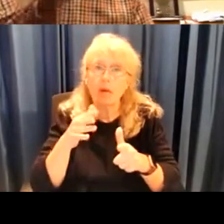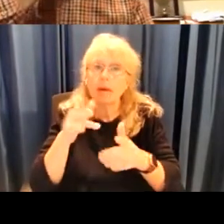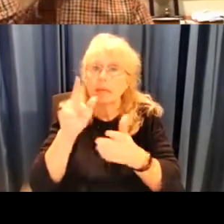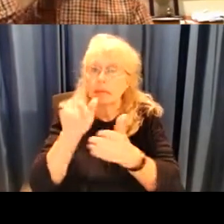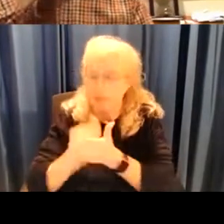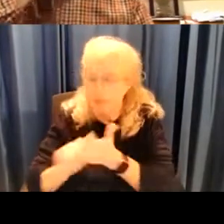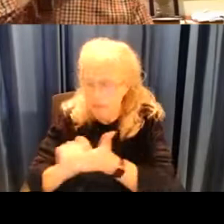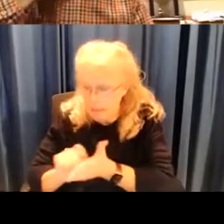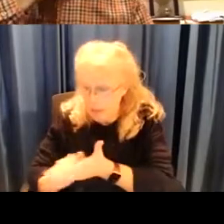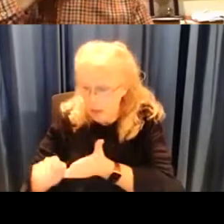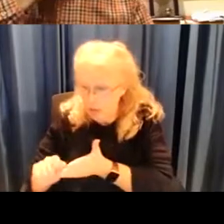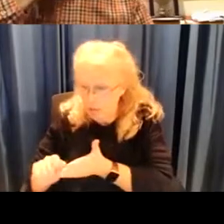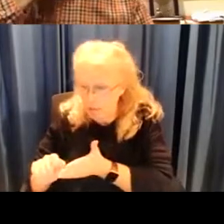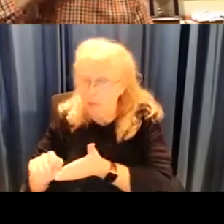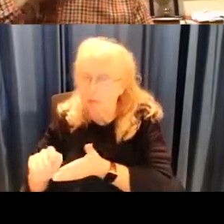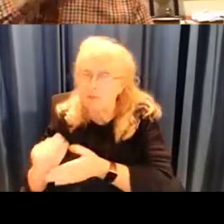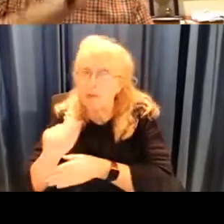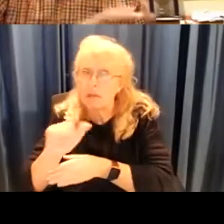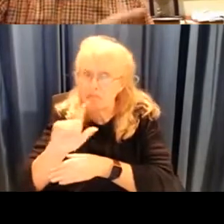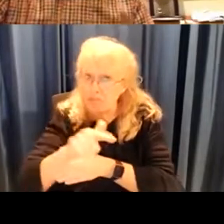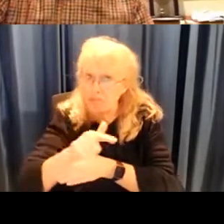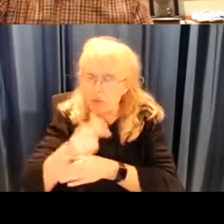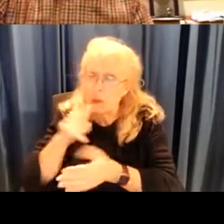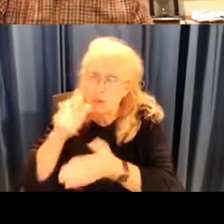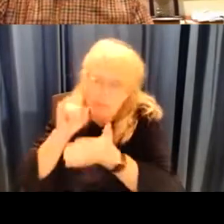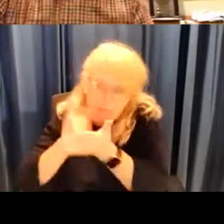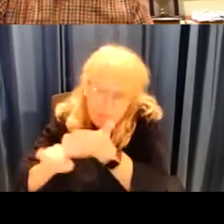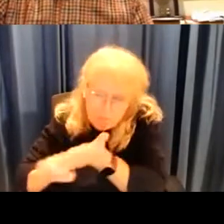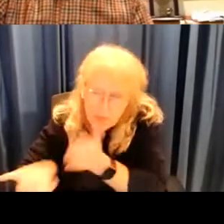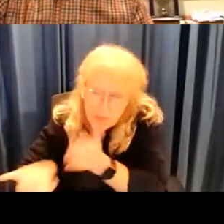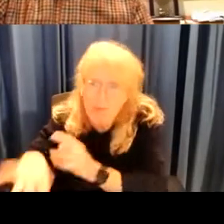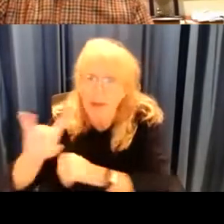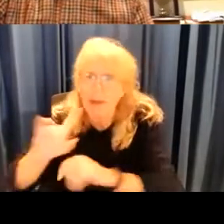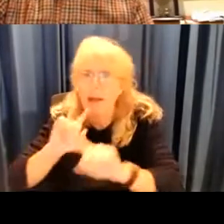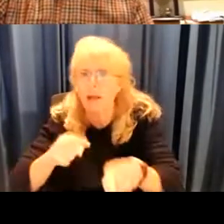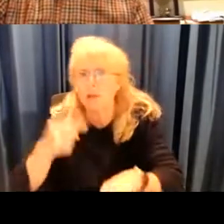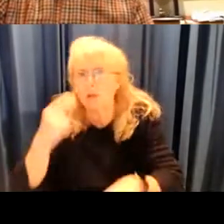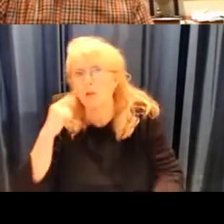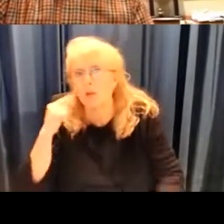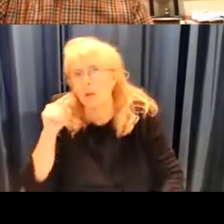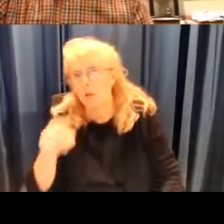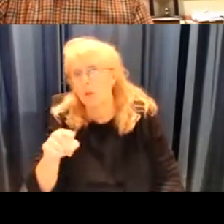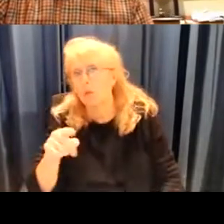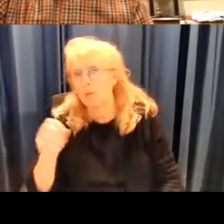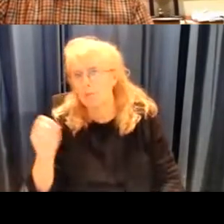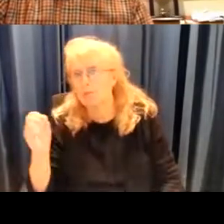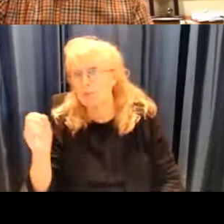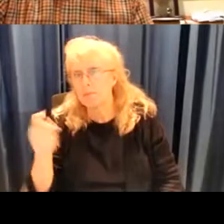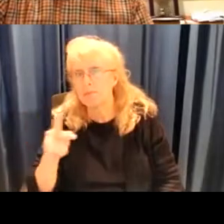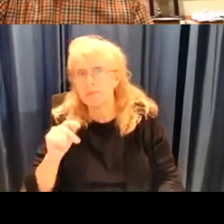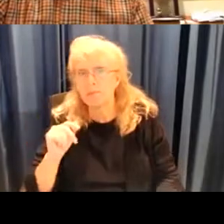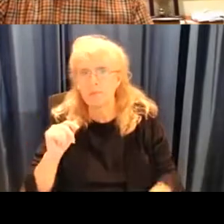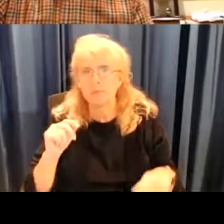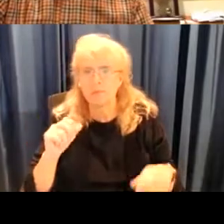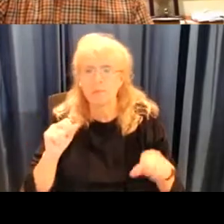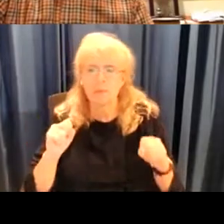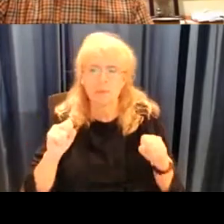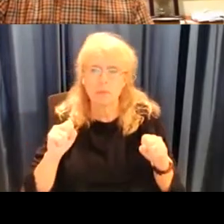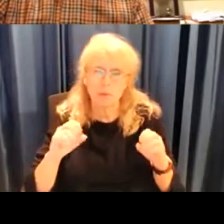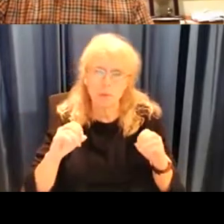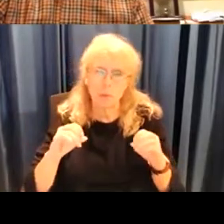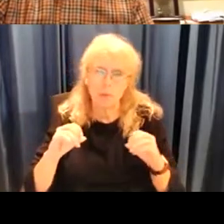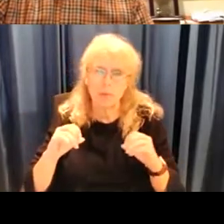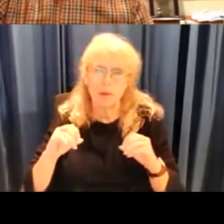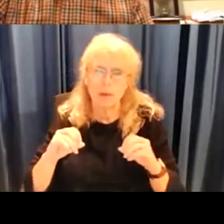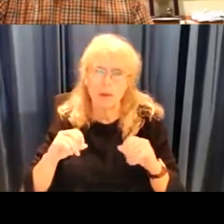them for answers for you. And we can, we'll put those in our space online, or we can send